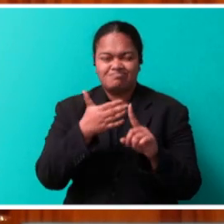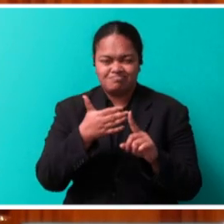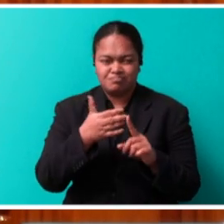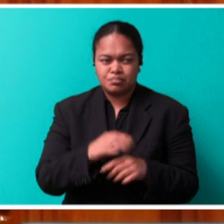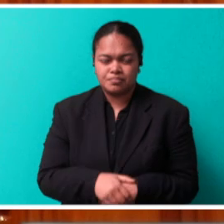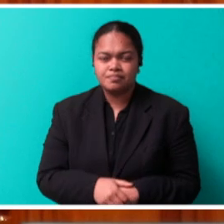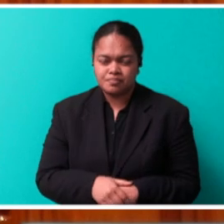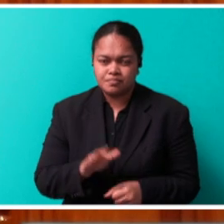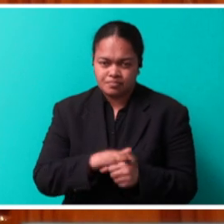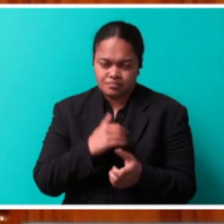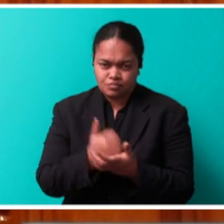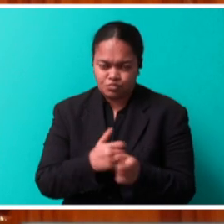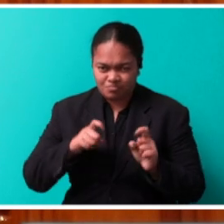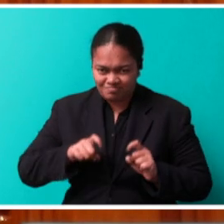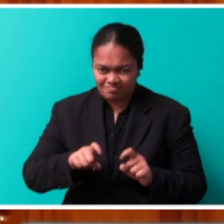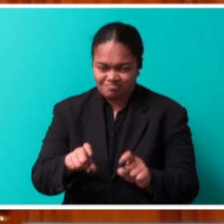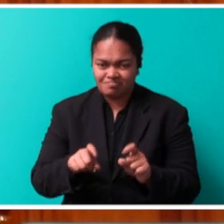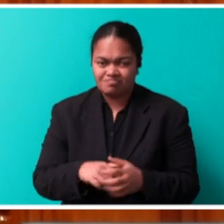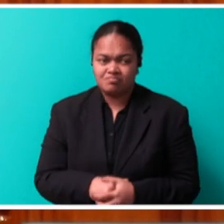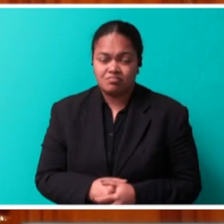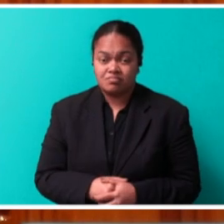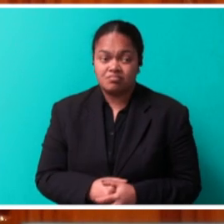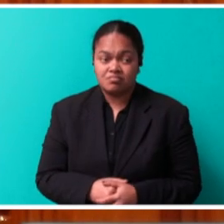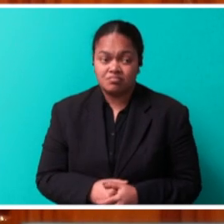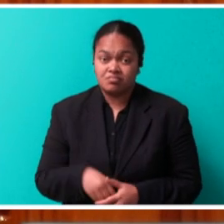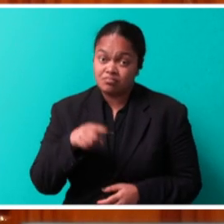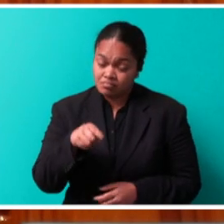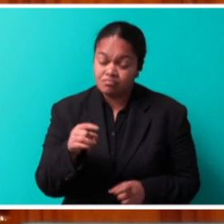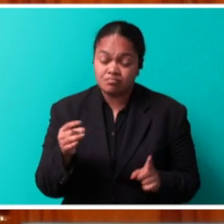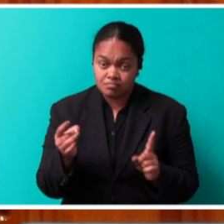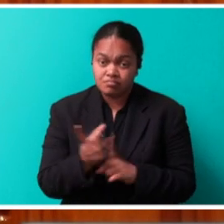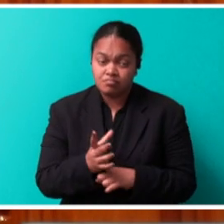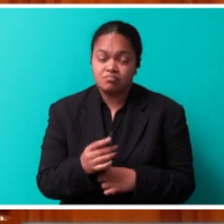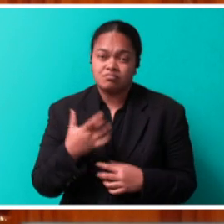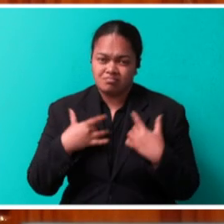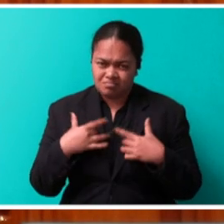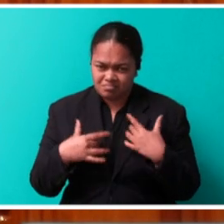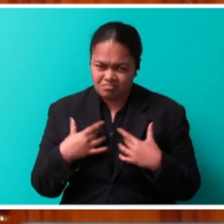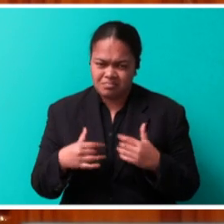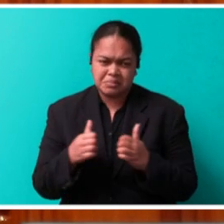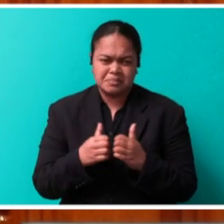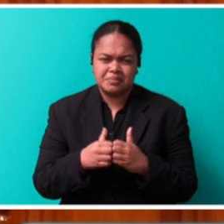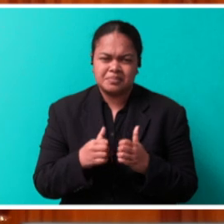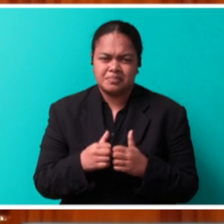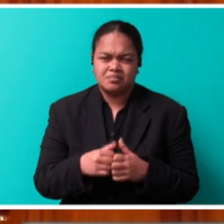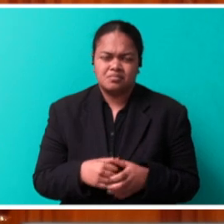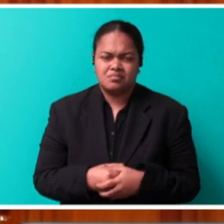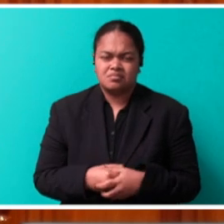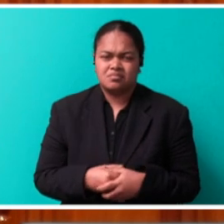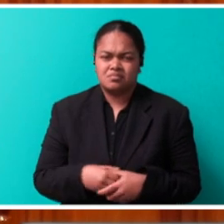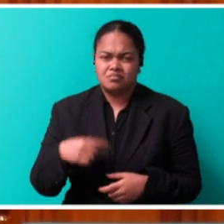national wealth. The sugarcane sector is vital for the livelihood of many who are directly and